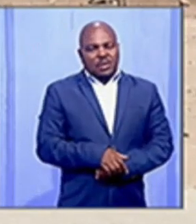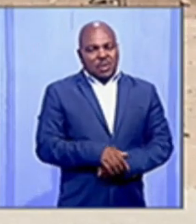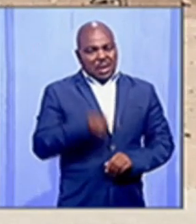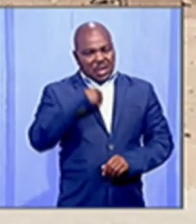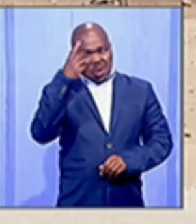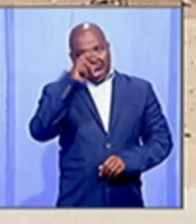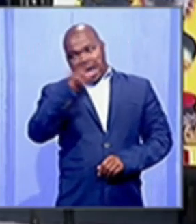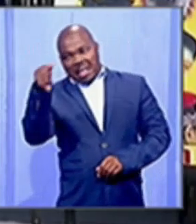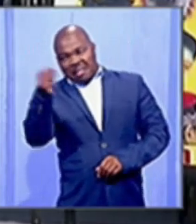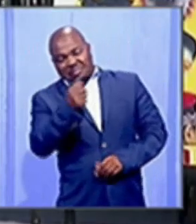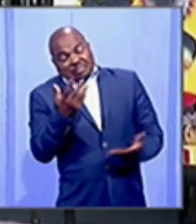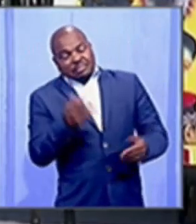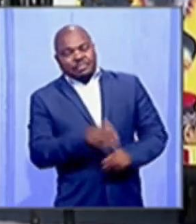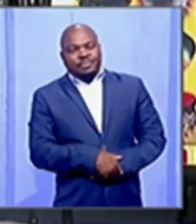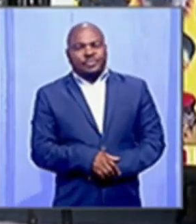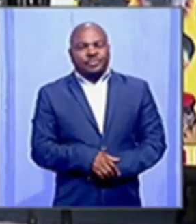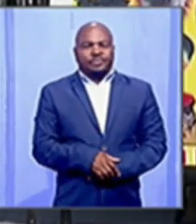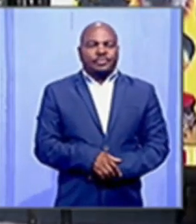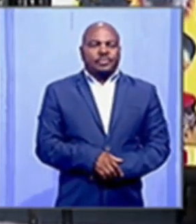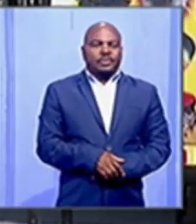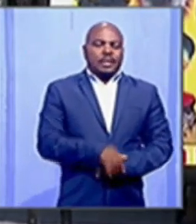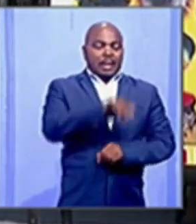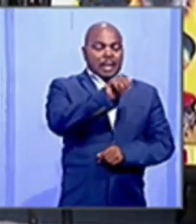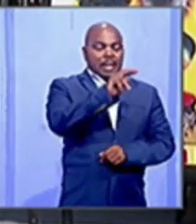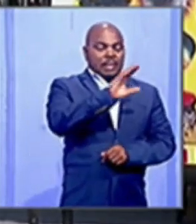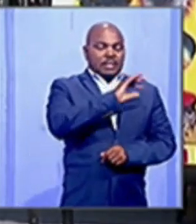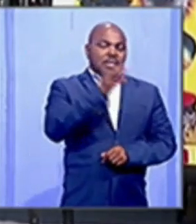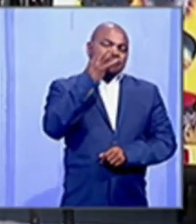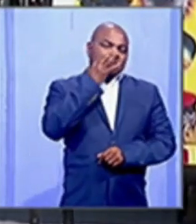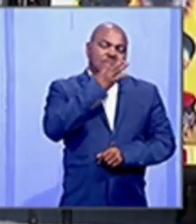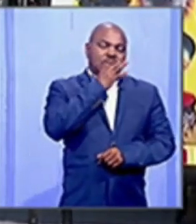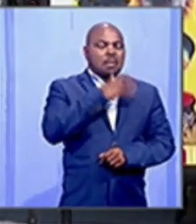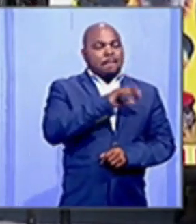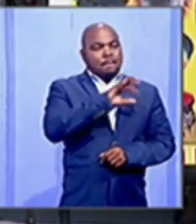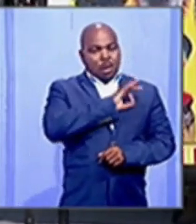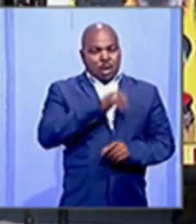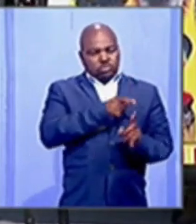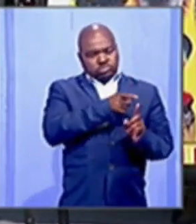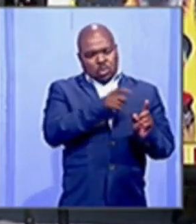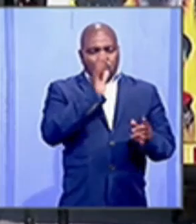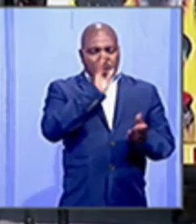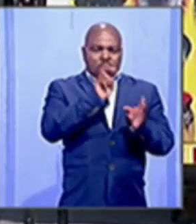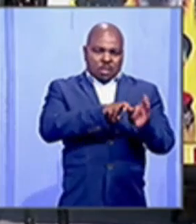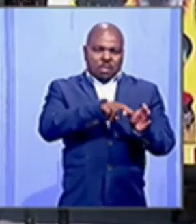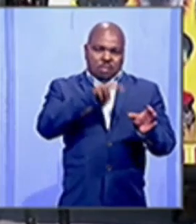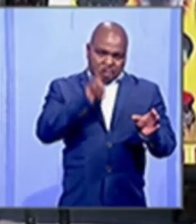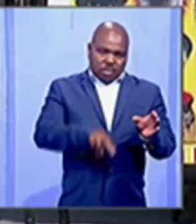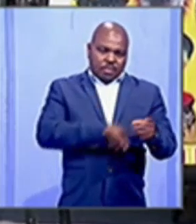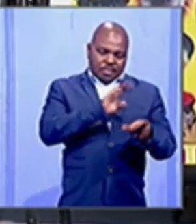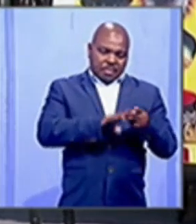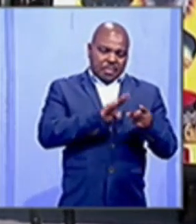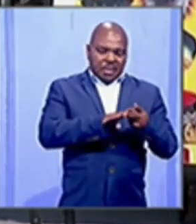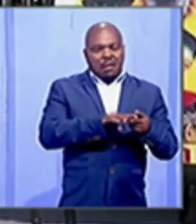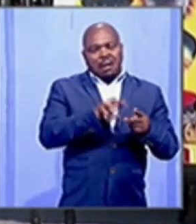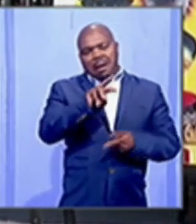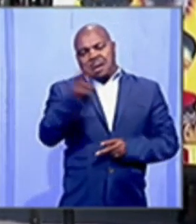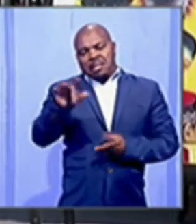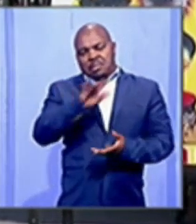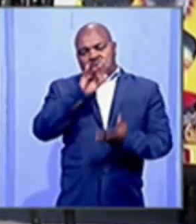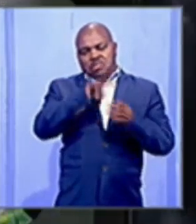nna botoka re sa le fo ANC gatelela gore bommeyara ba tla tswa mo maemong a bone le go amogela gore ba romelwe kwa maemong